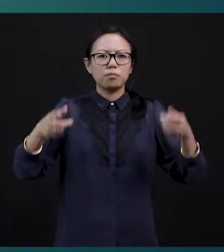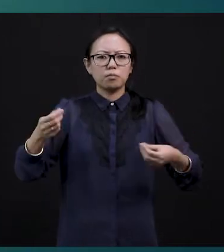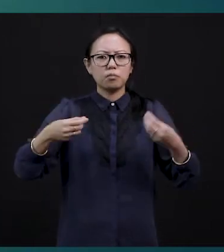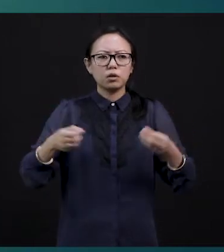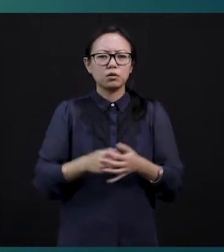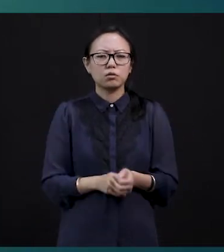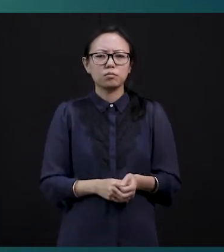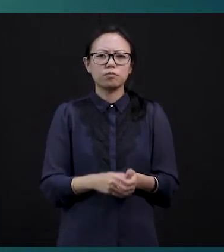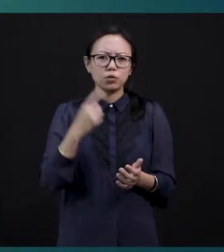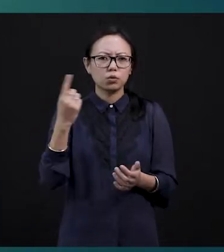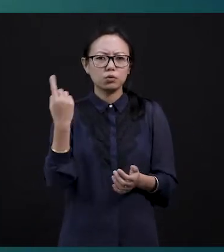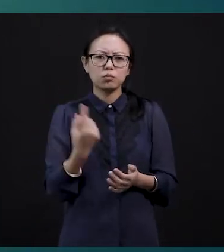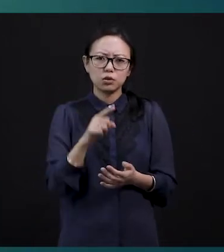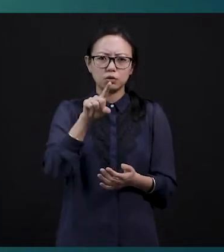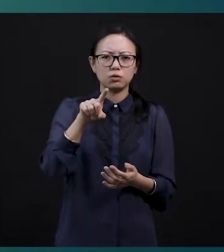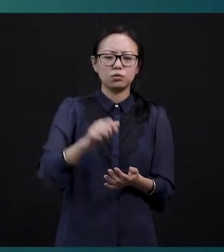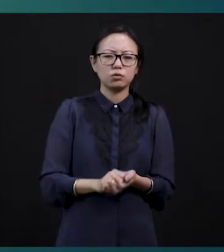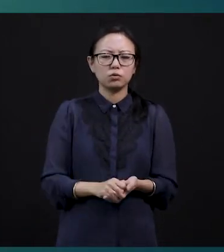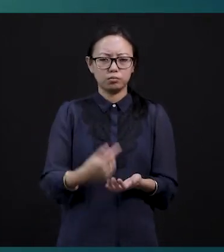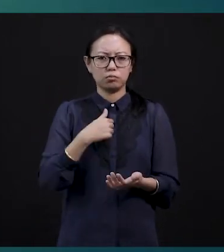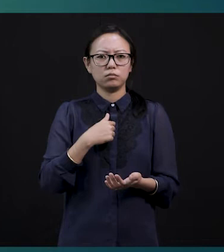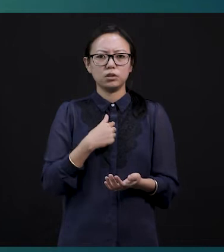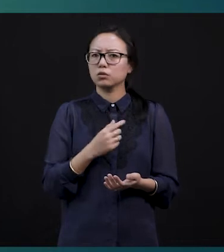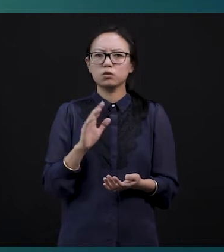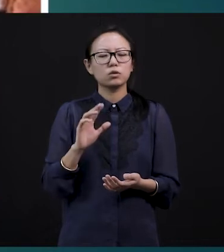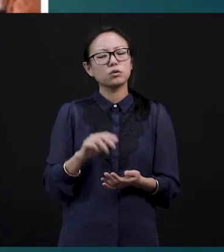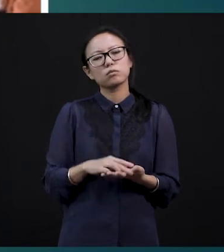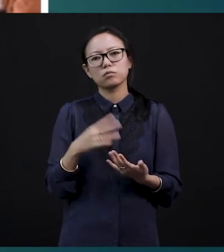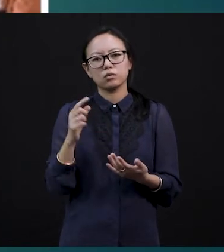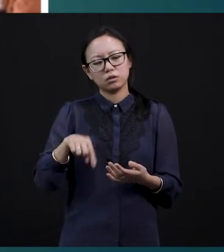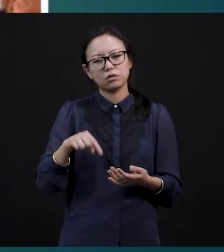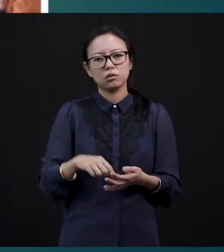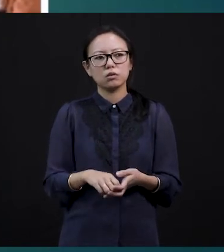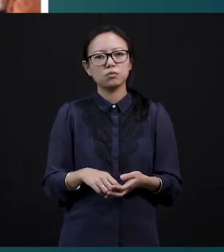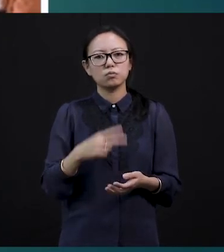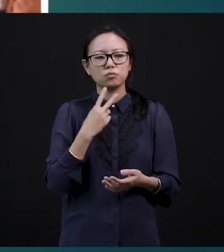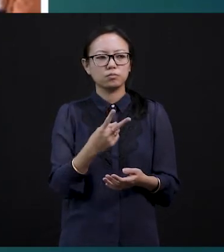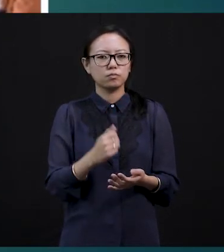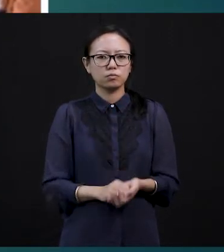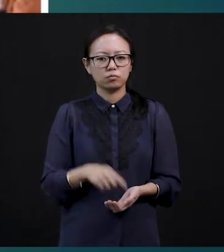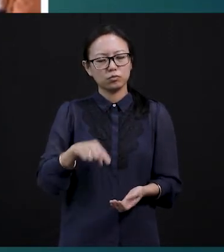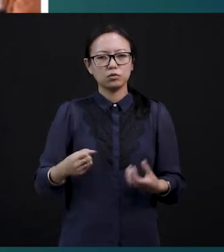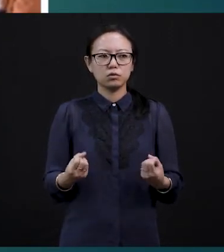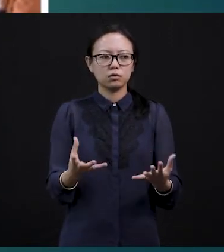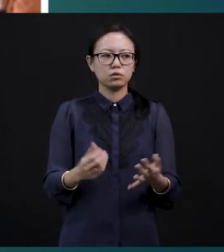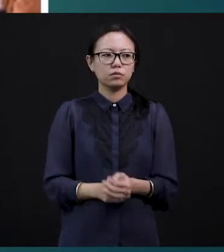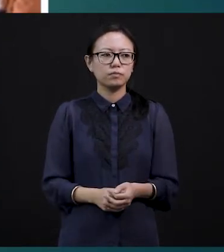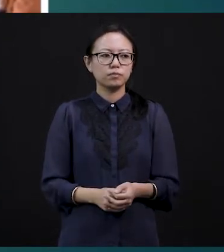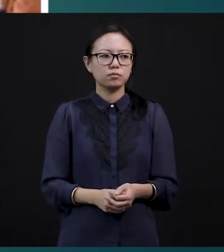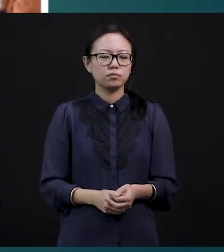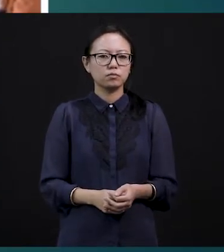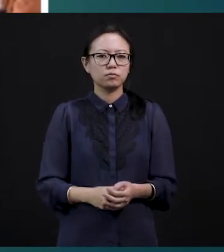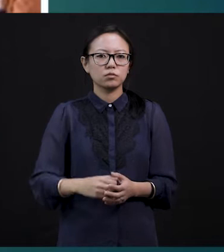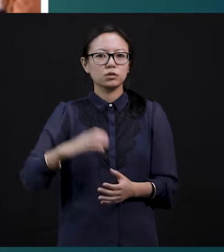and a happy place to be in? So let's start. So the chapter that is there